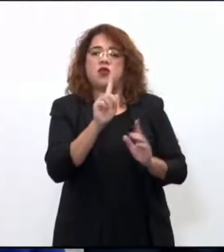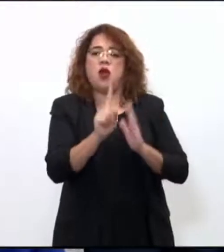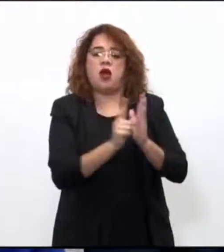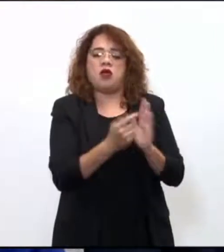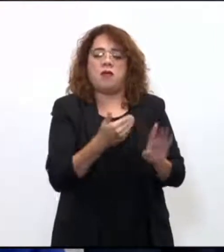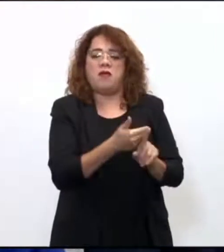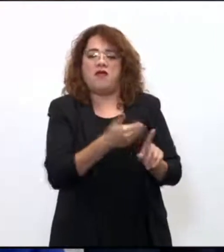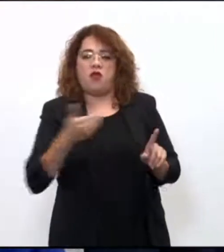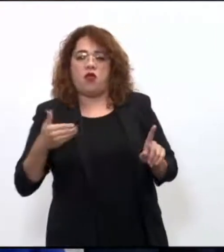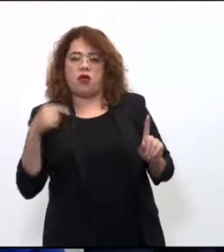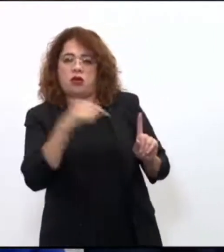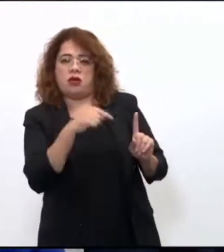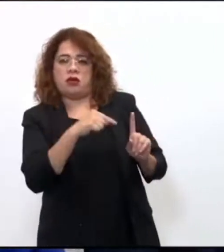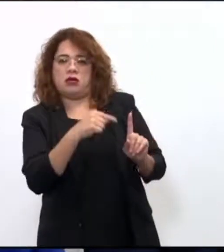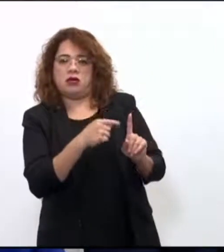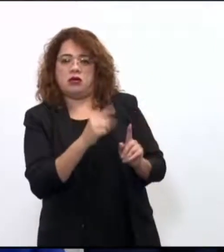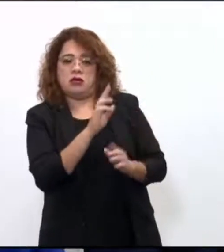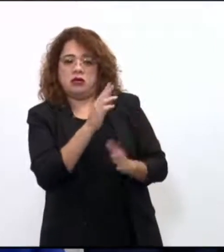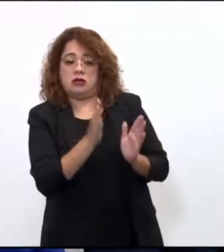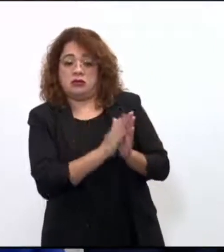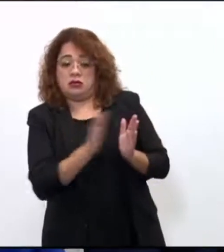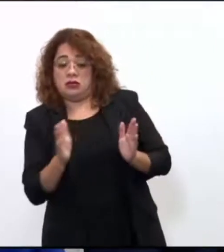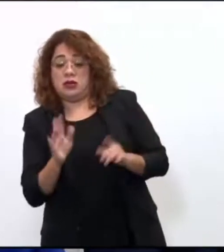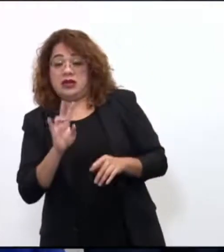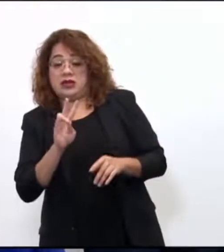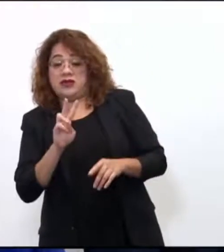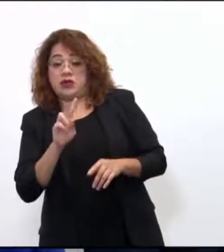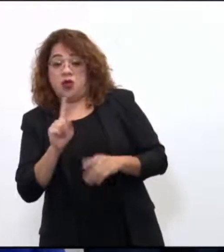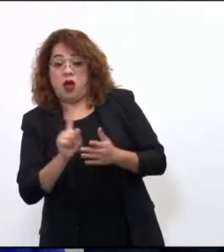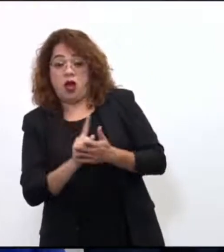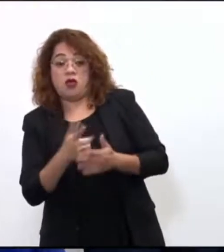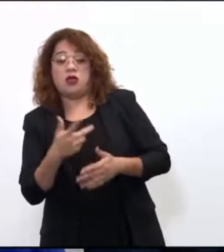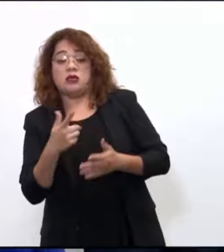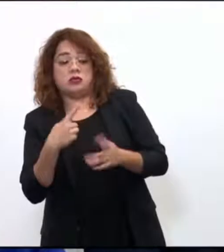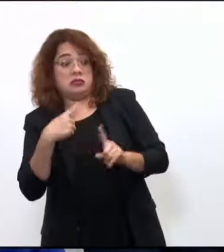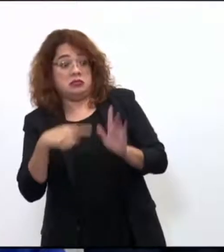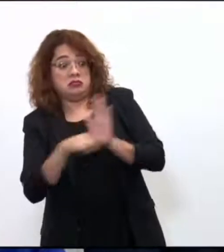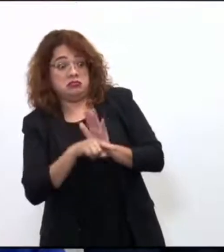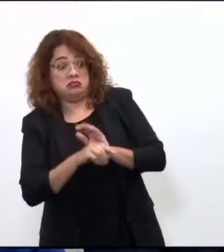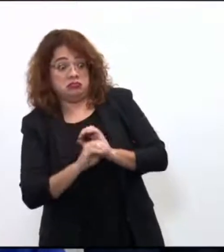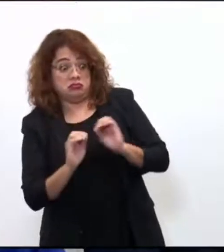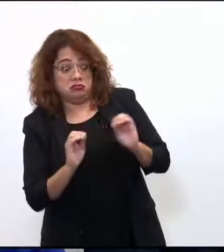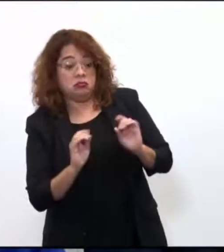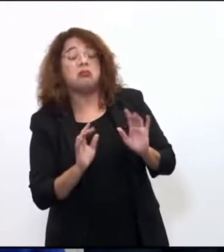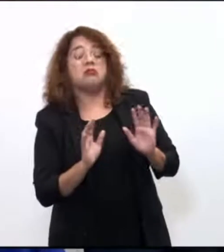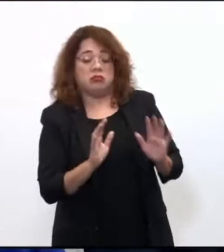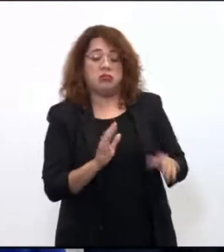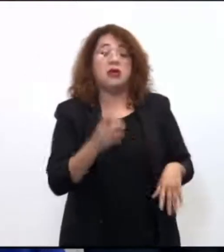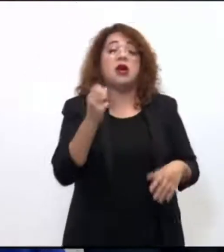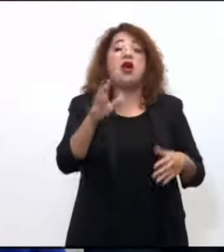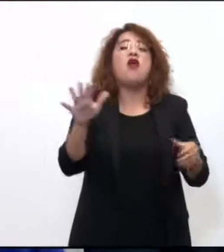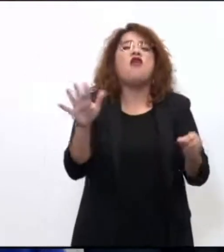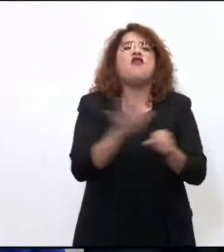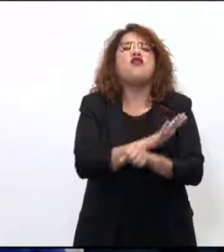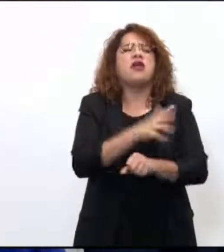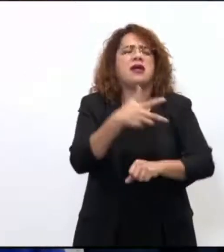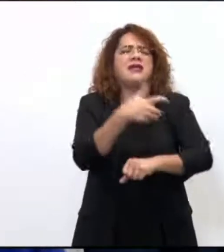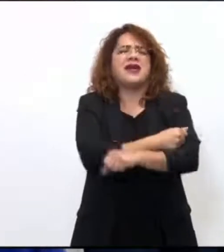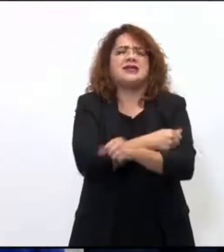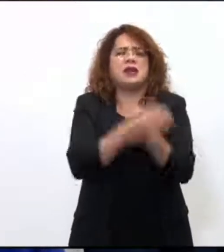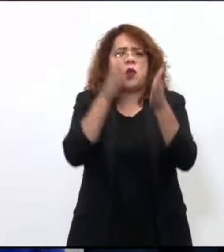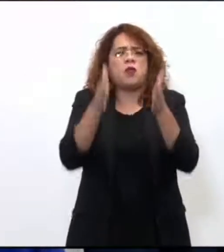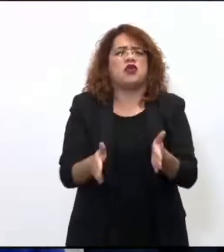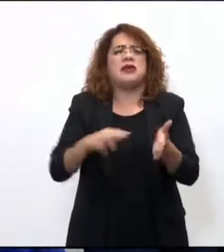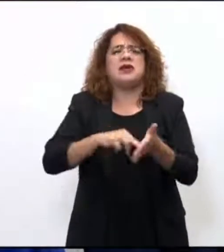attending. As a reminder, a person is considered fully vaccinated 2 weeks after receiving the second dose of the Pfizer or